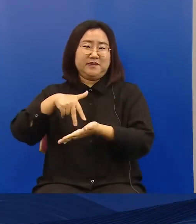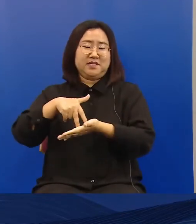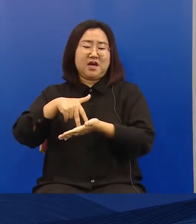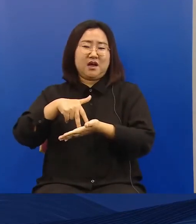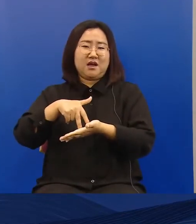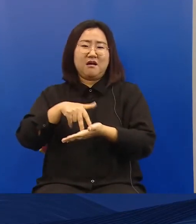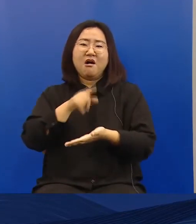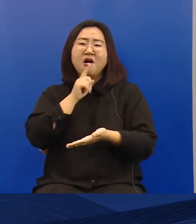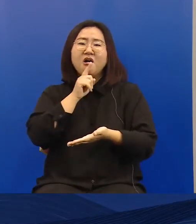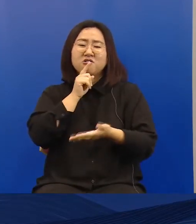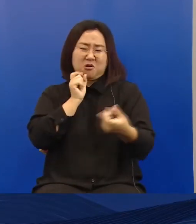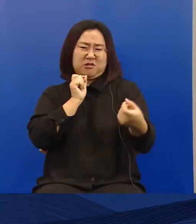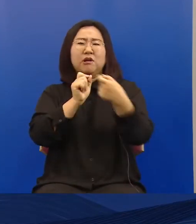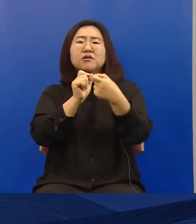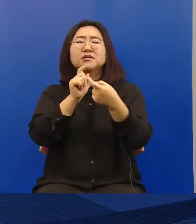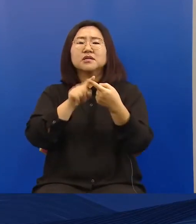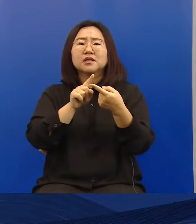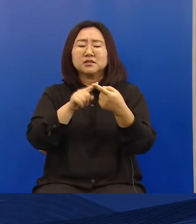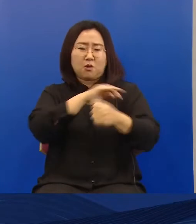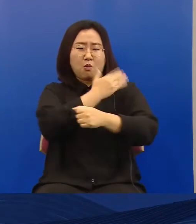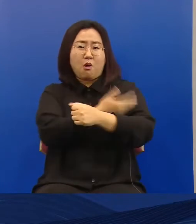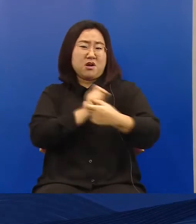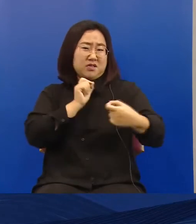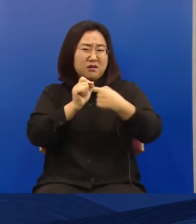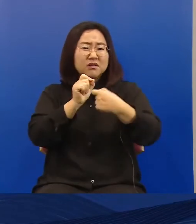communication obstacles.